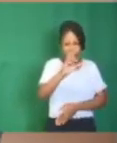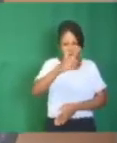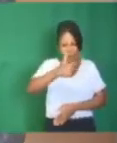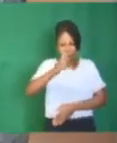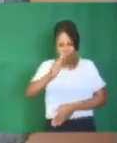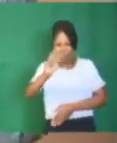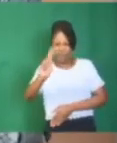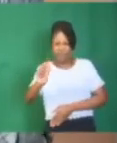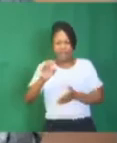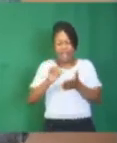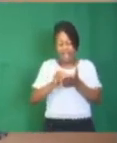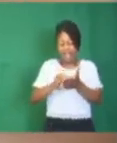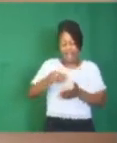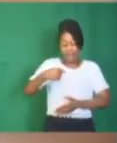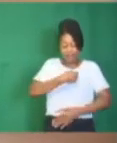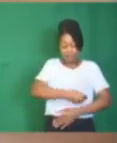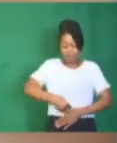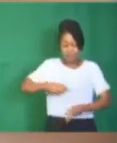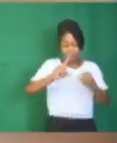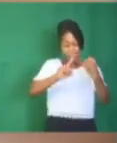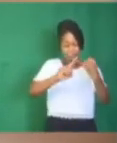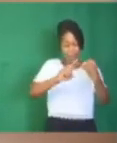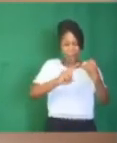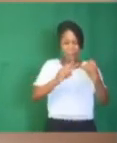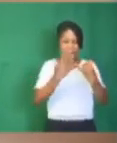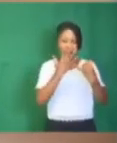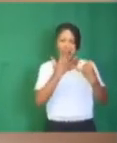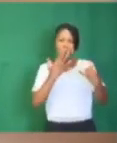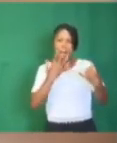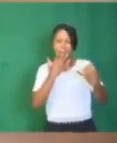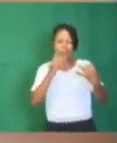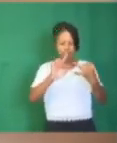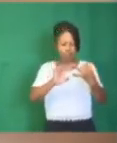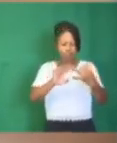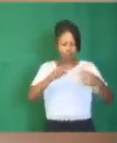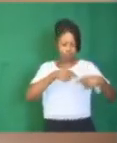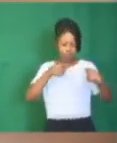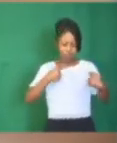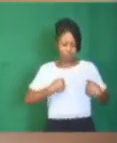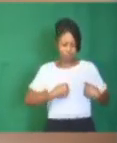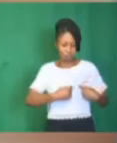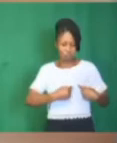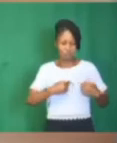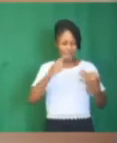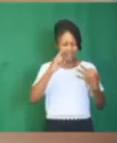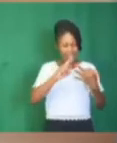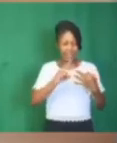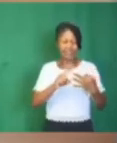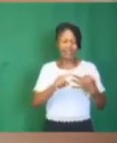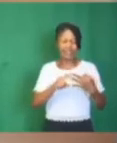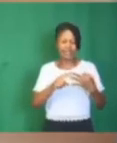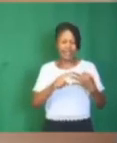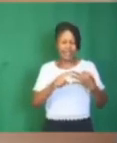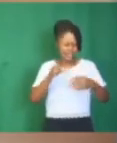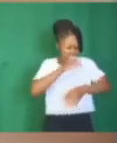whereby we said that we have blood itself, the heart, as well as the blood vessels.